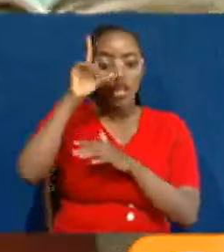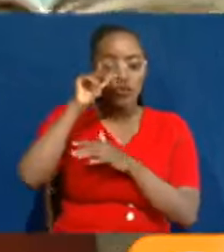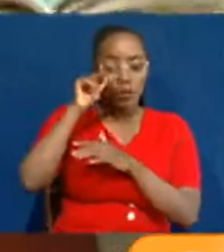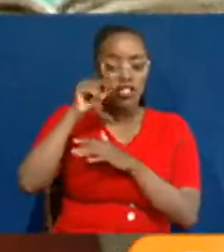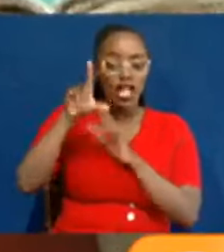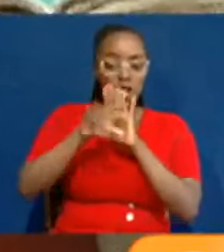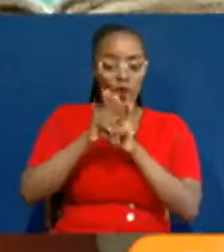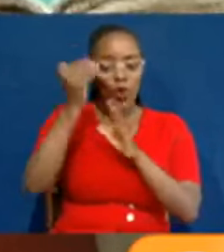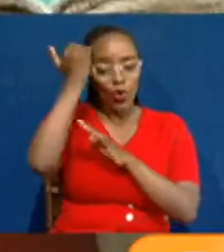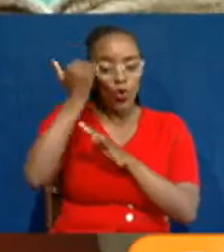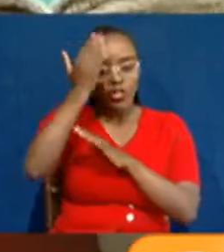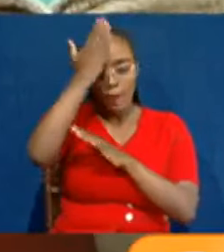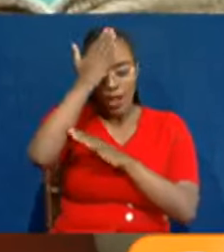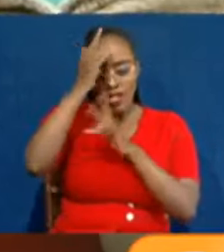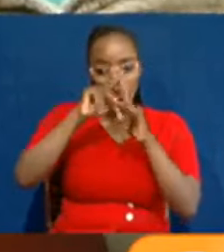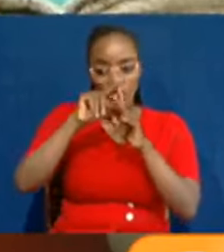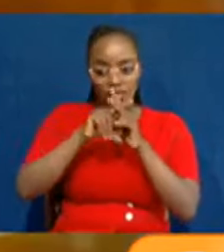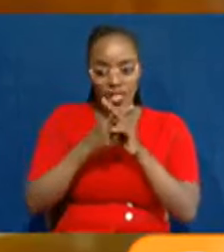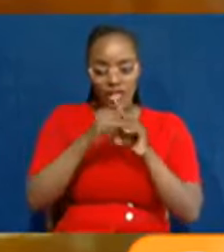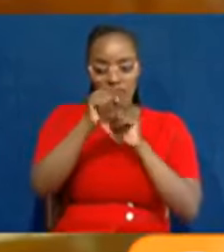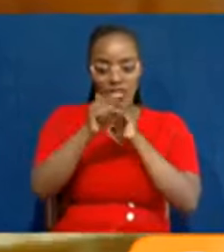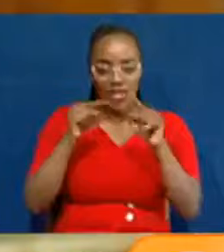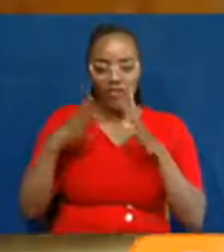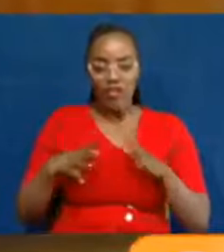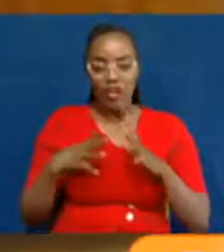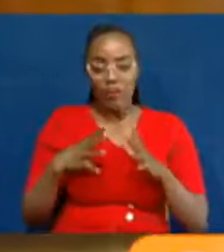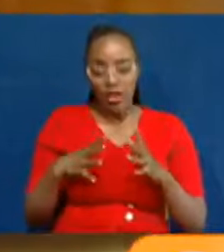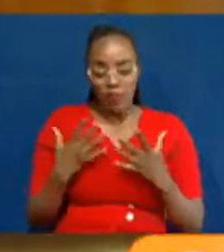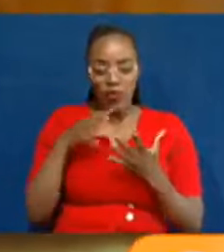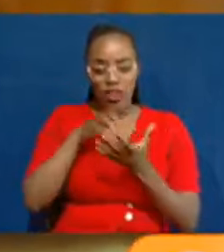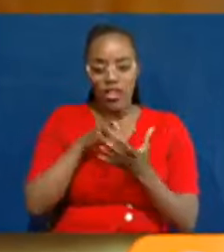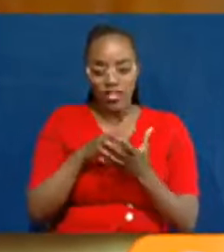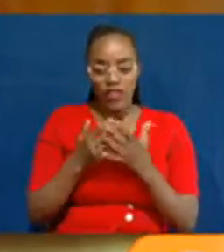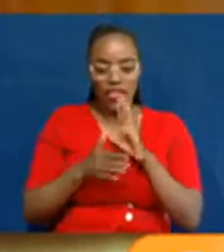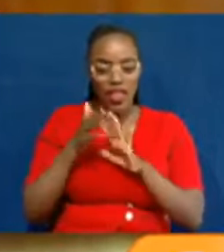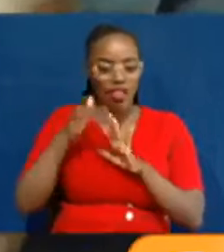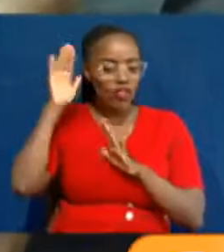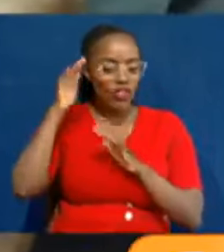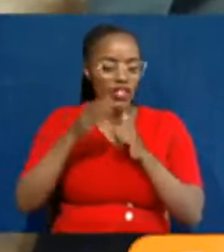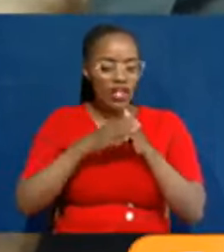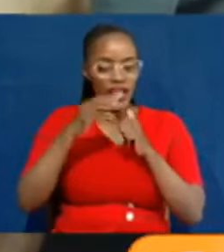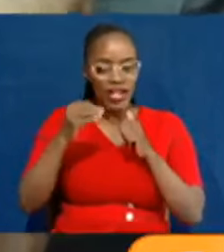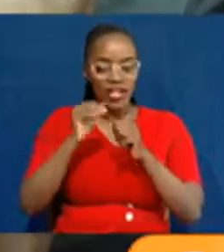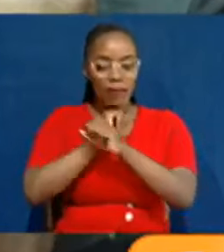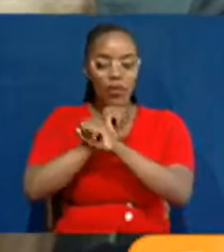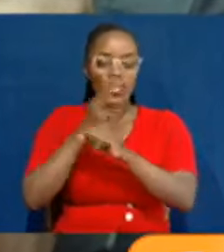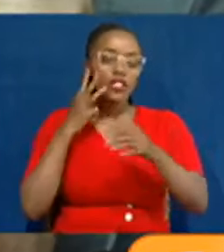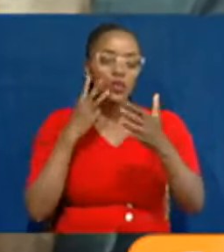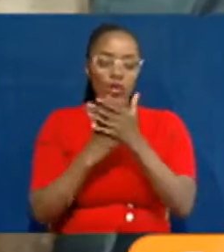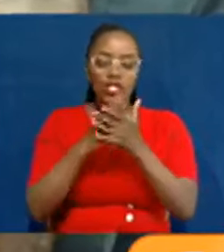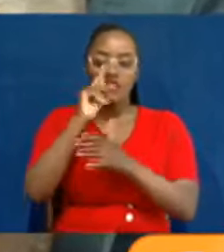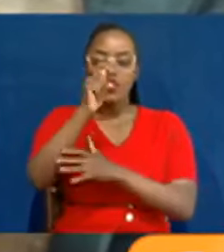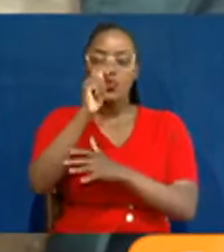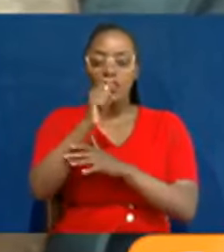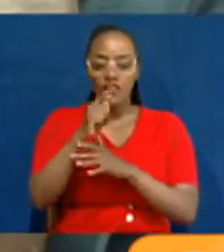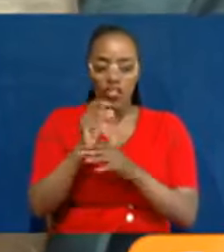Monday, this time to kickstart the manslaughter case leveled against them in a marathon hearing that will see 90 protected witnesses testify